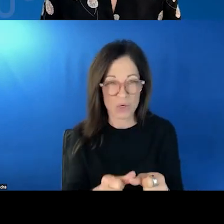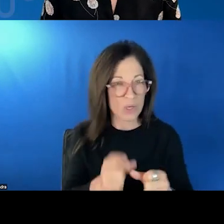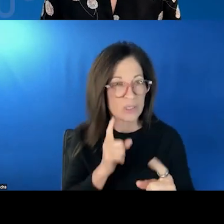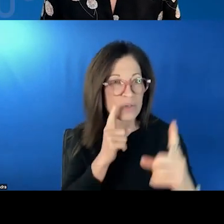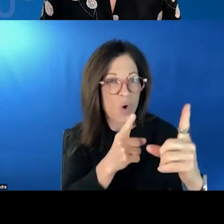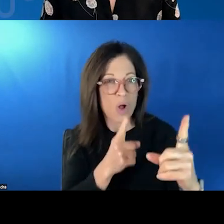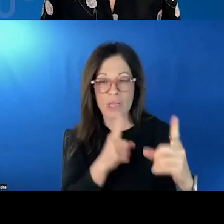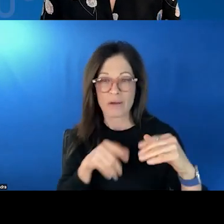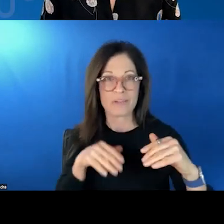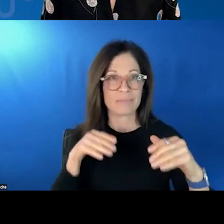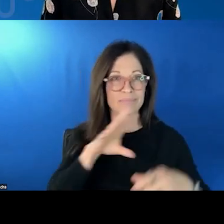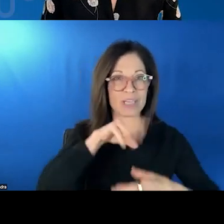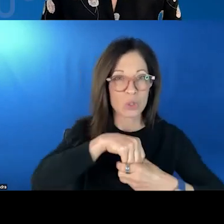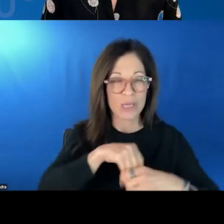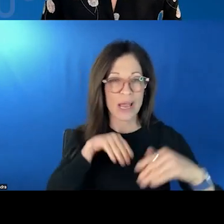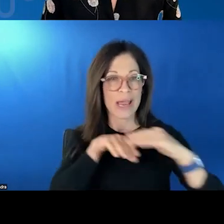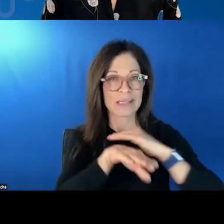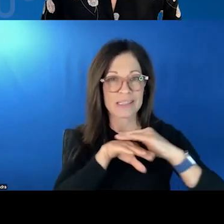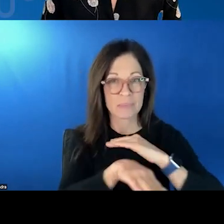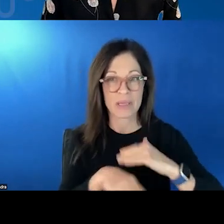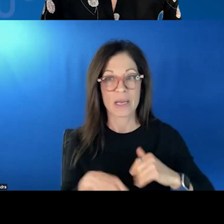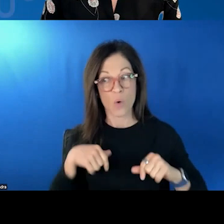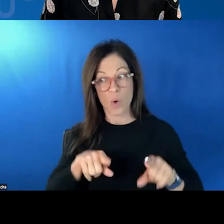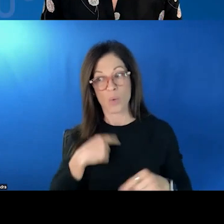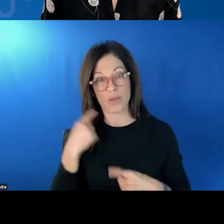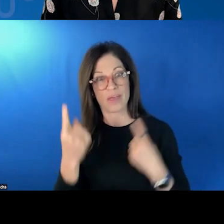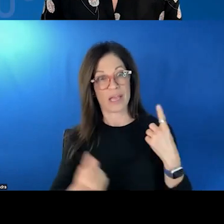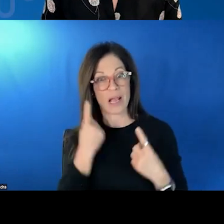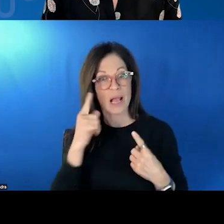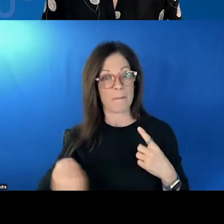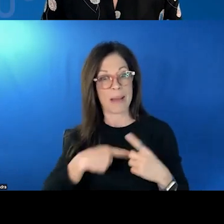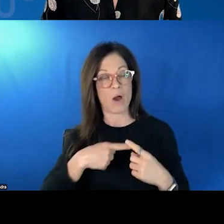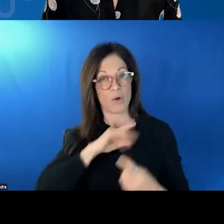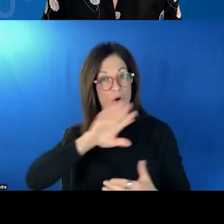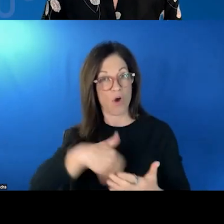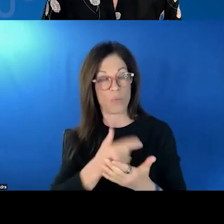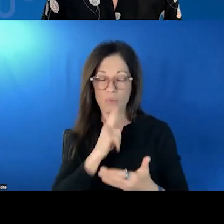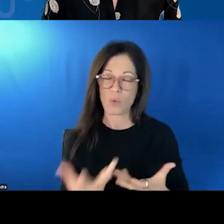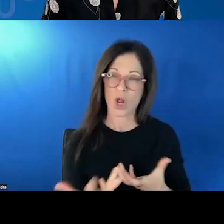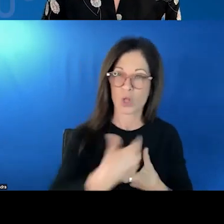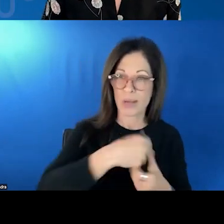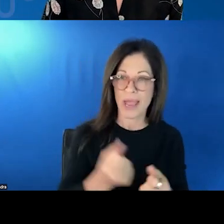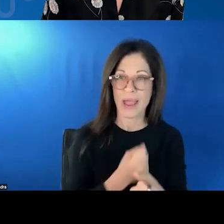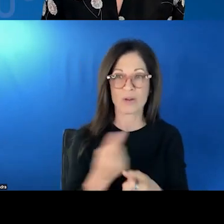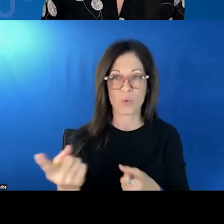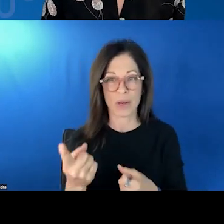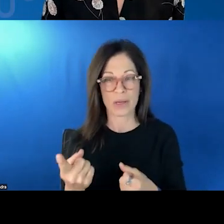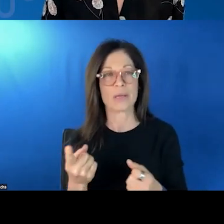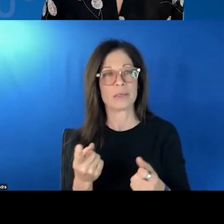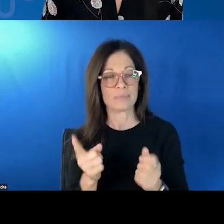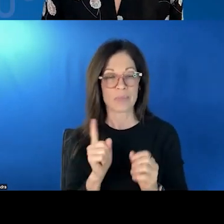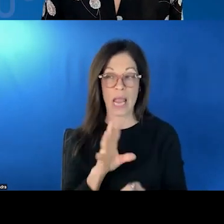and accessibility to make sure that as we are thinking about the all, we are truly inclusive of everyone, including underserved